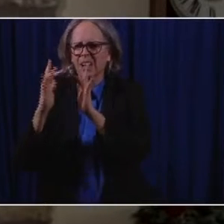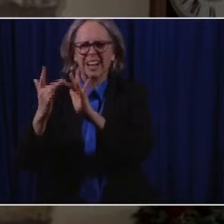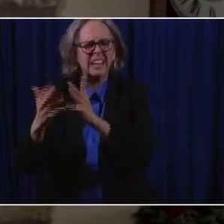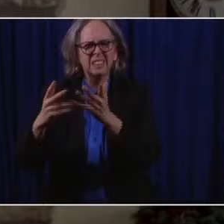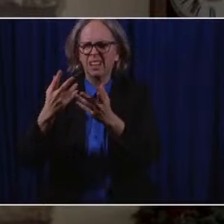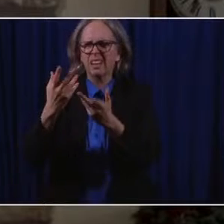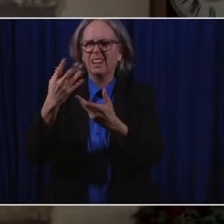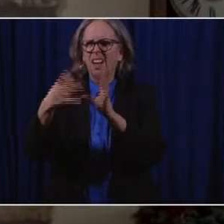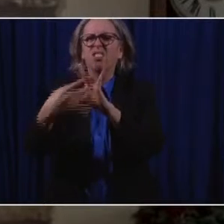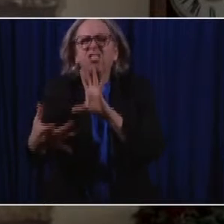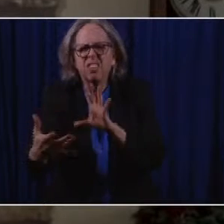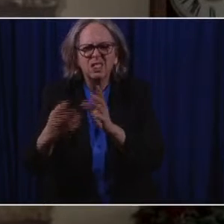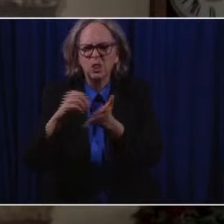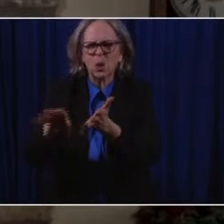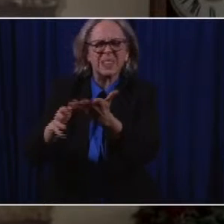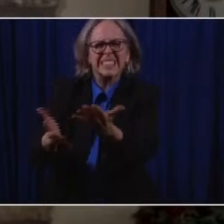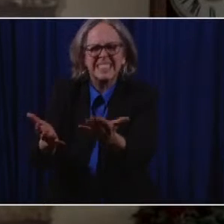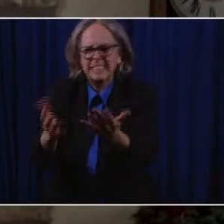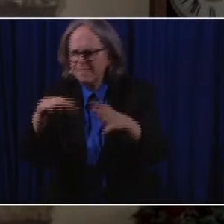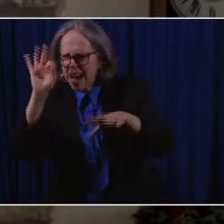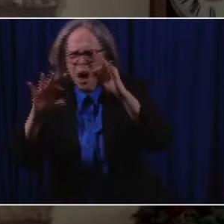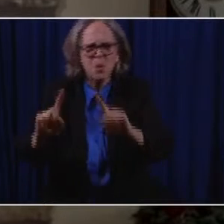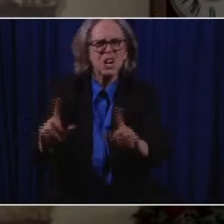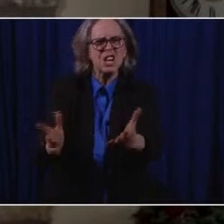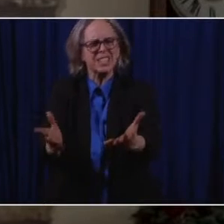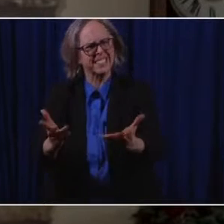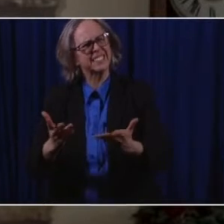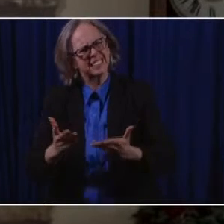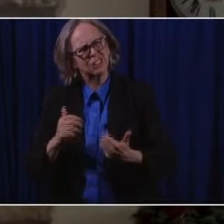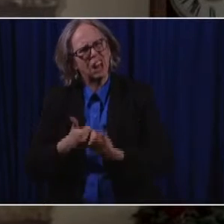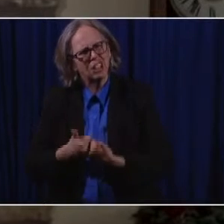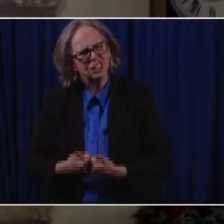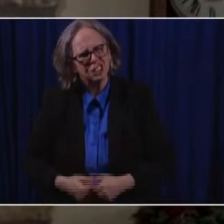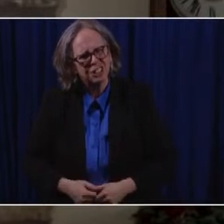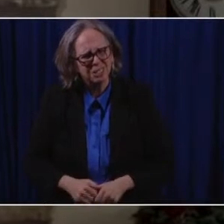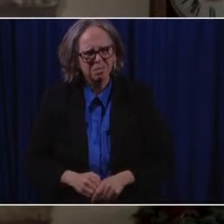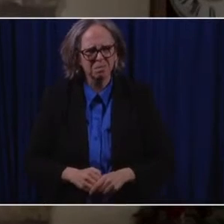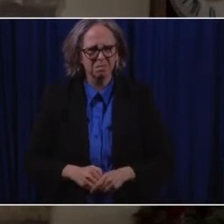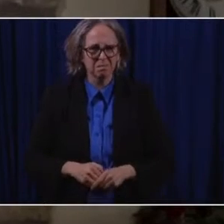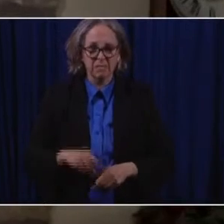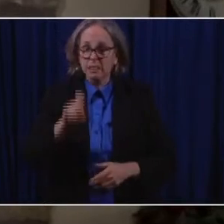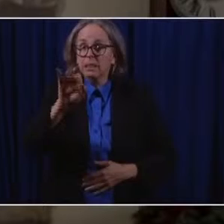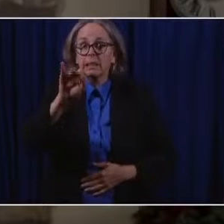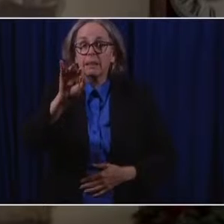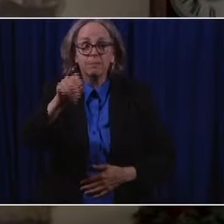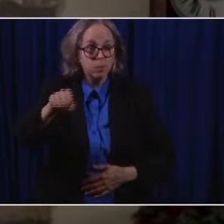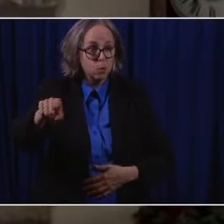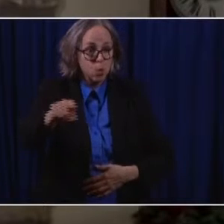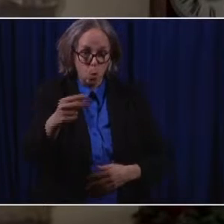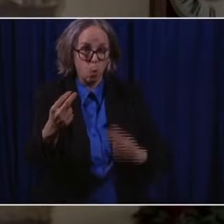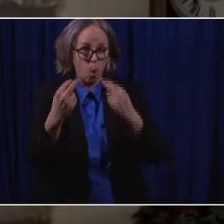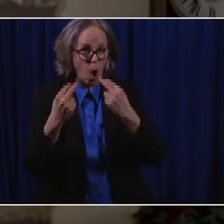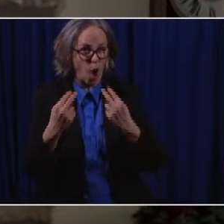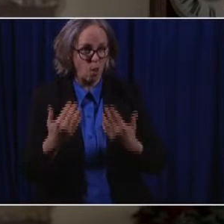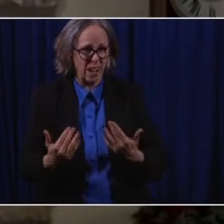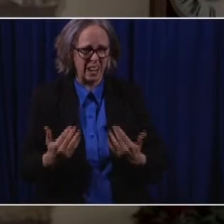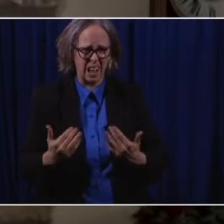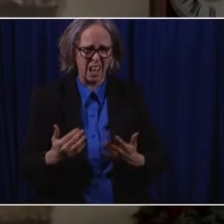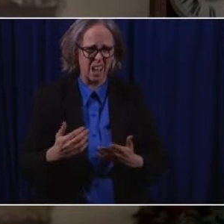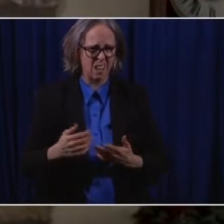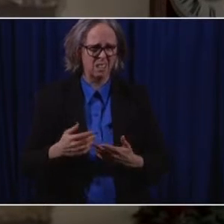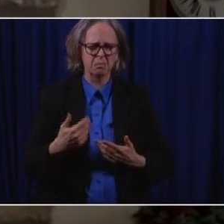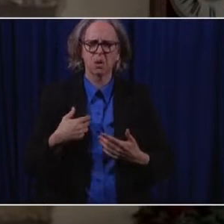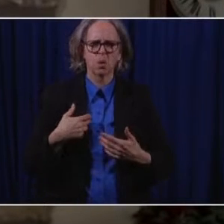I'll just say this to anybody who's listening: if you don't have a reason yet to wear a mask, to keep